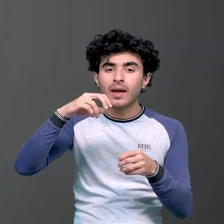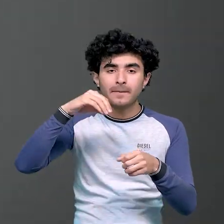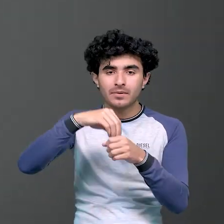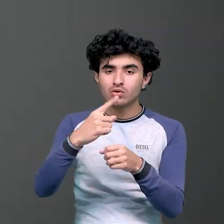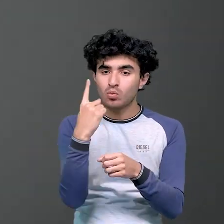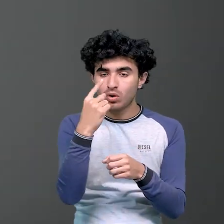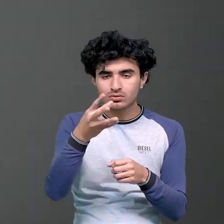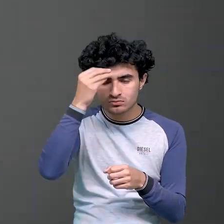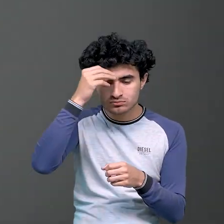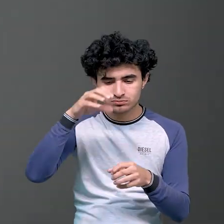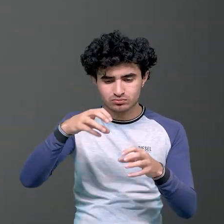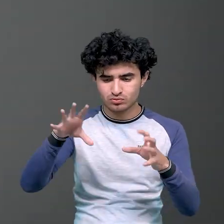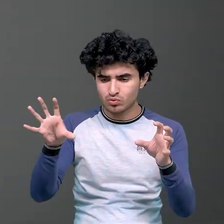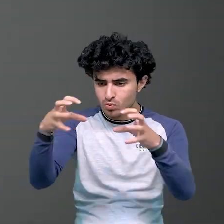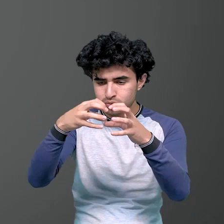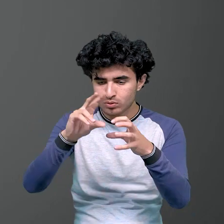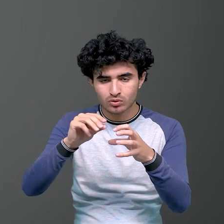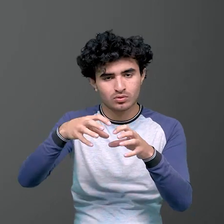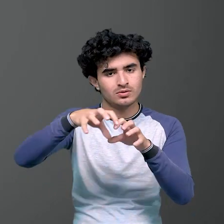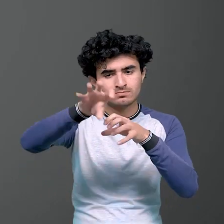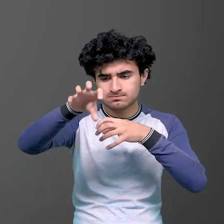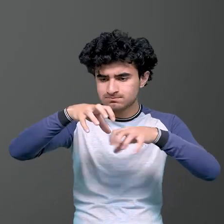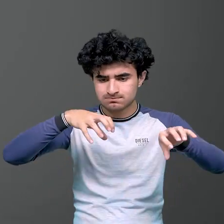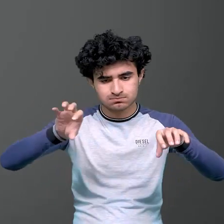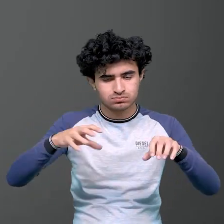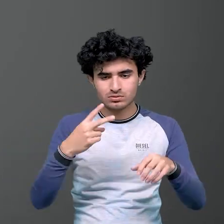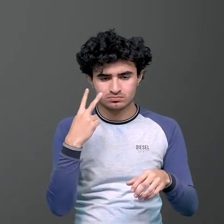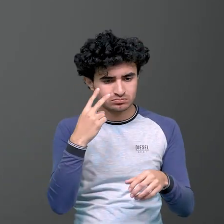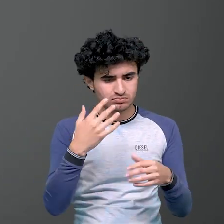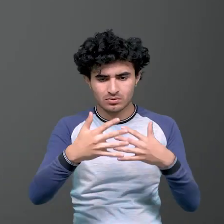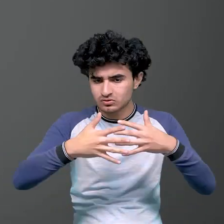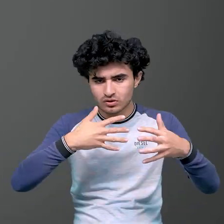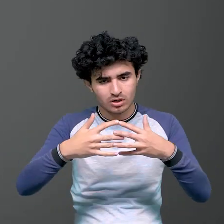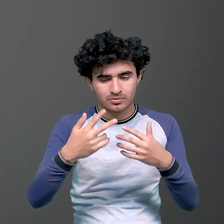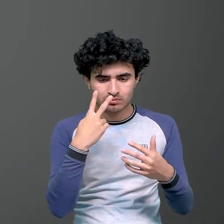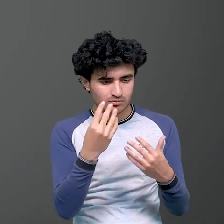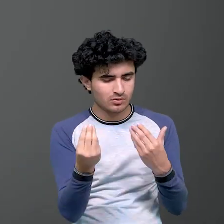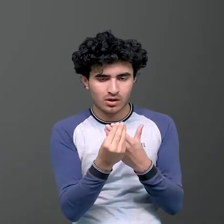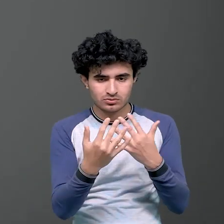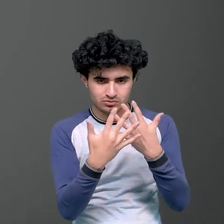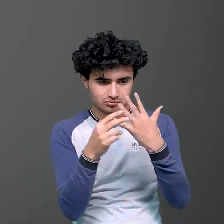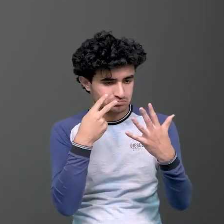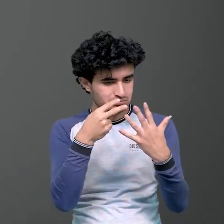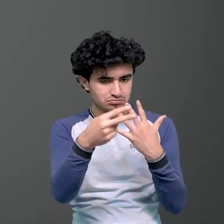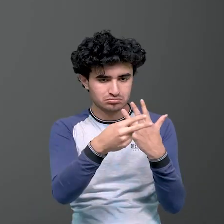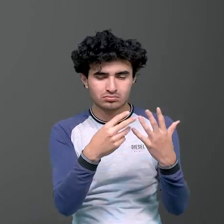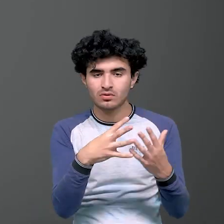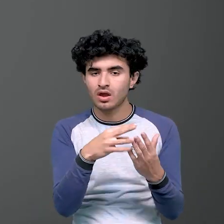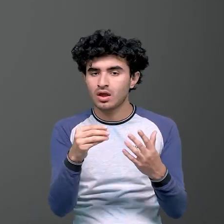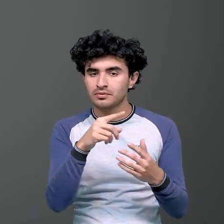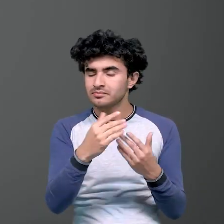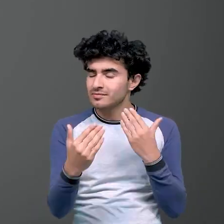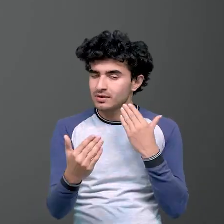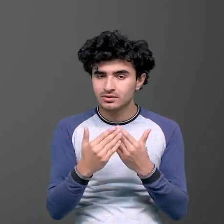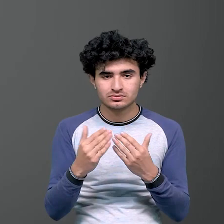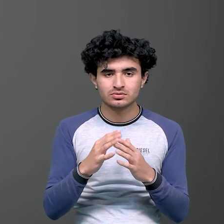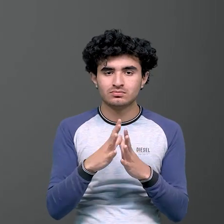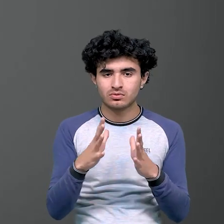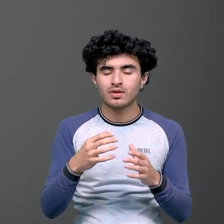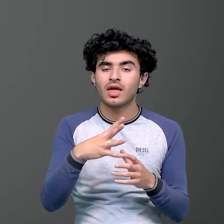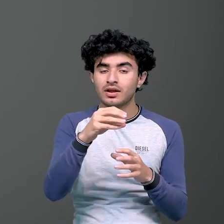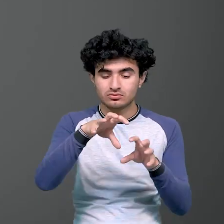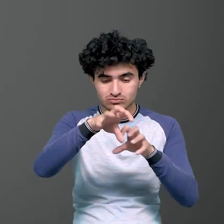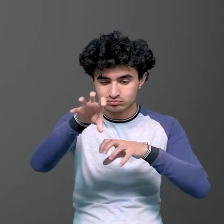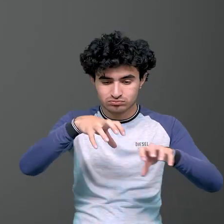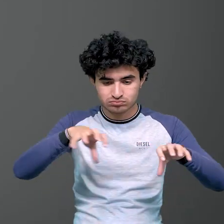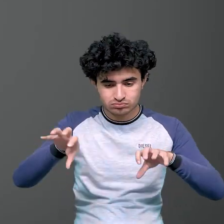not controlled by just one authority. It is decentralized, it is transparent, and it's accessible to all.